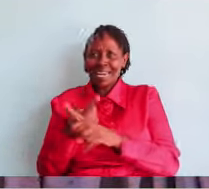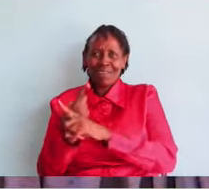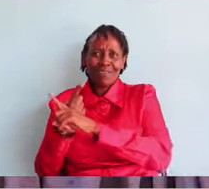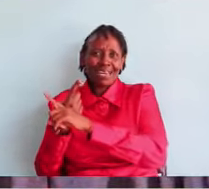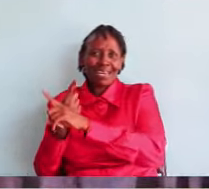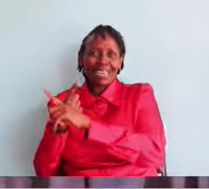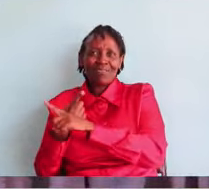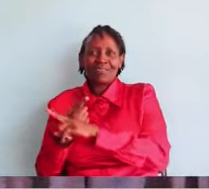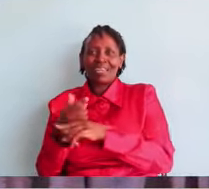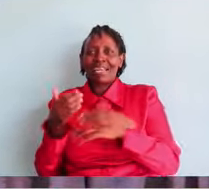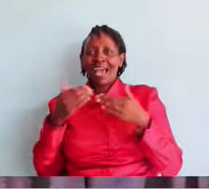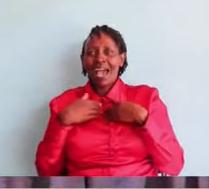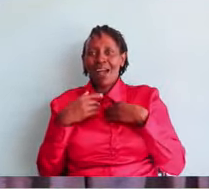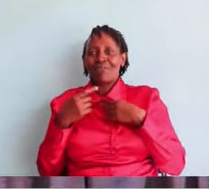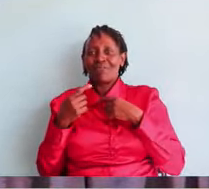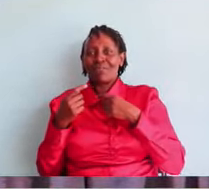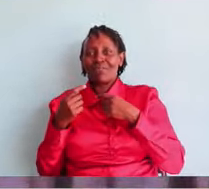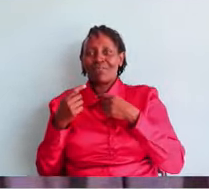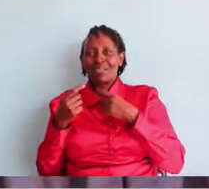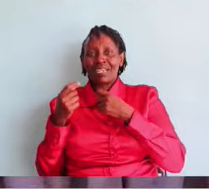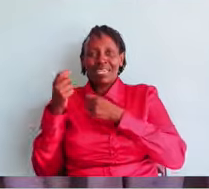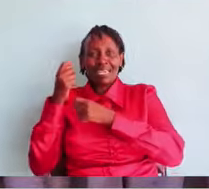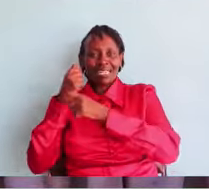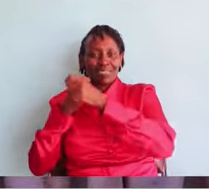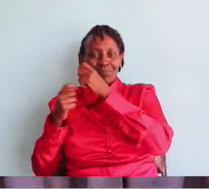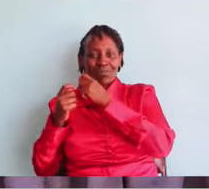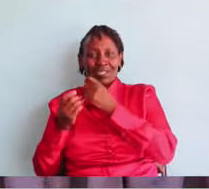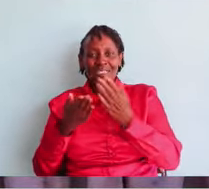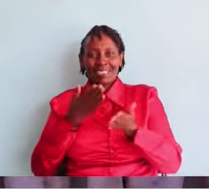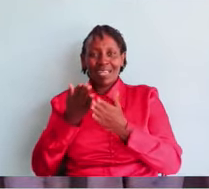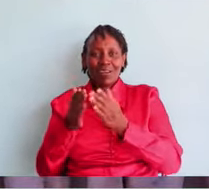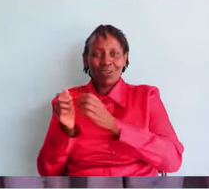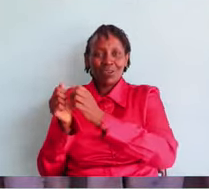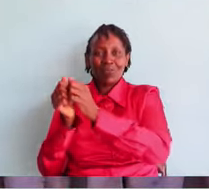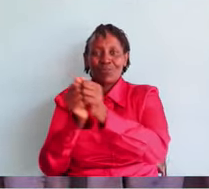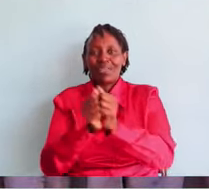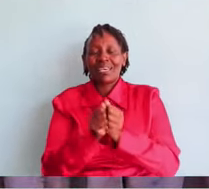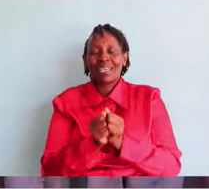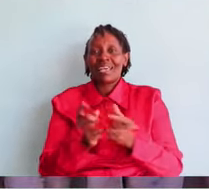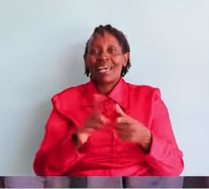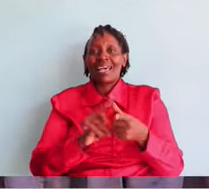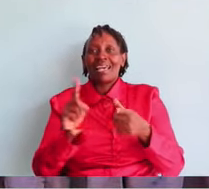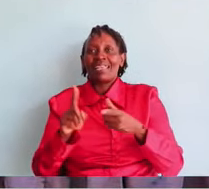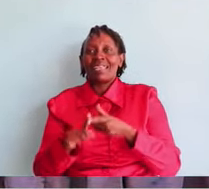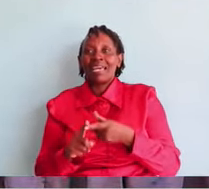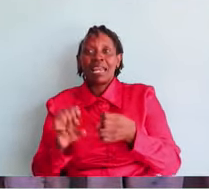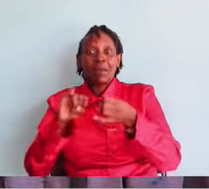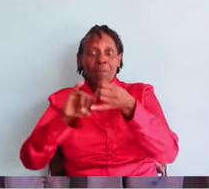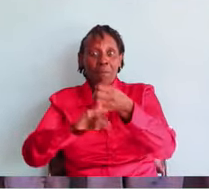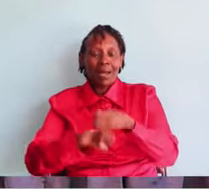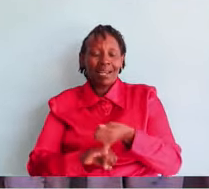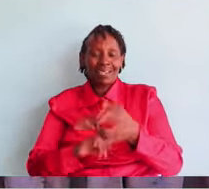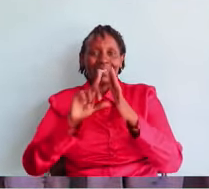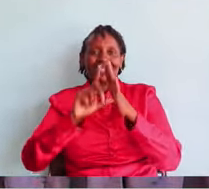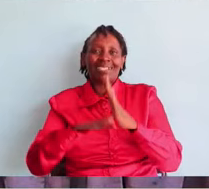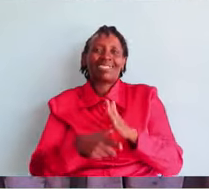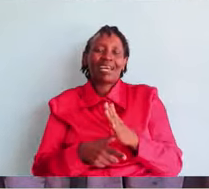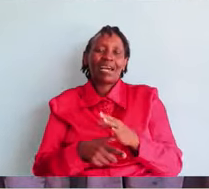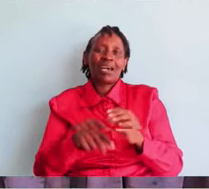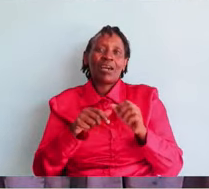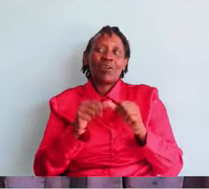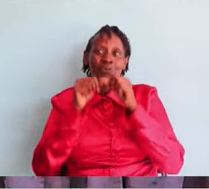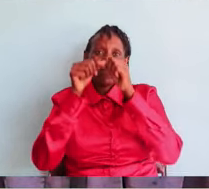other testimonies here we can get of people that have served God together, and then God has put the 2 lives so that you can